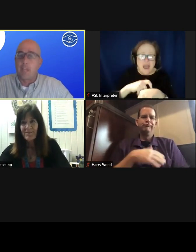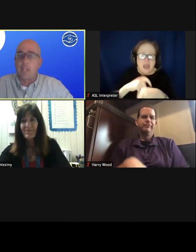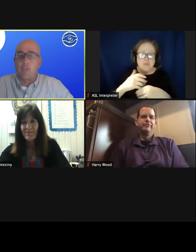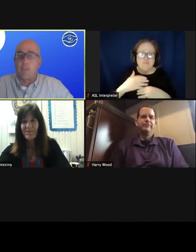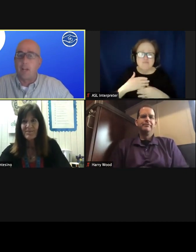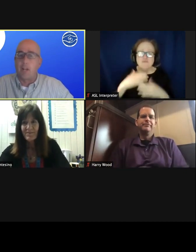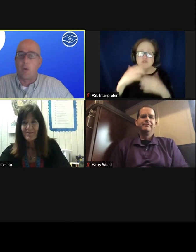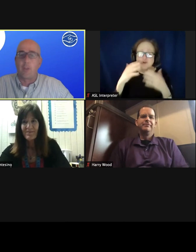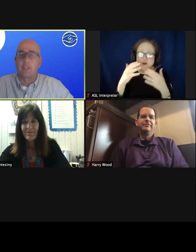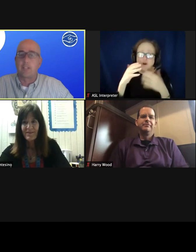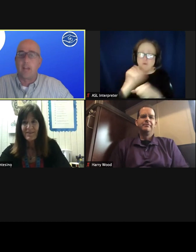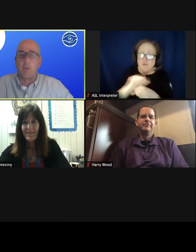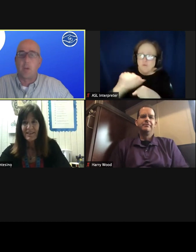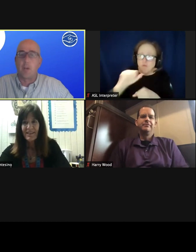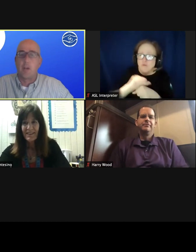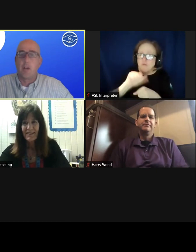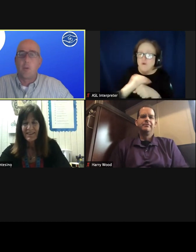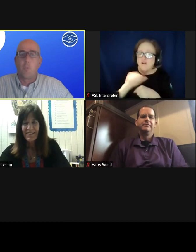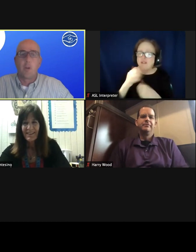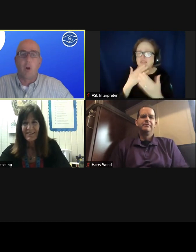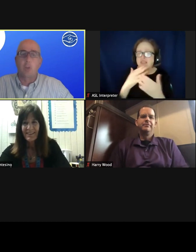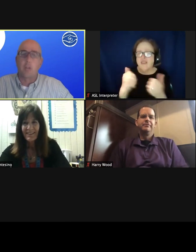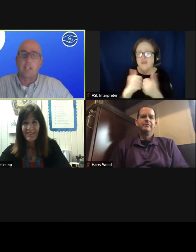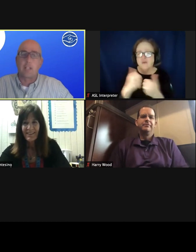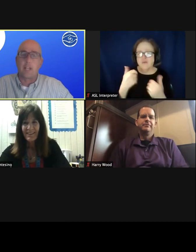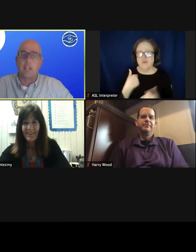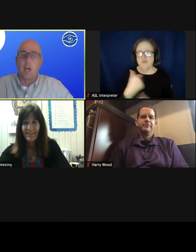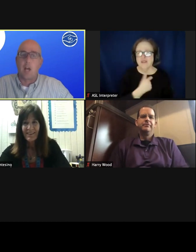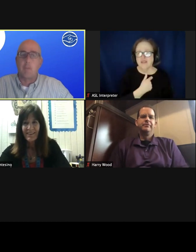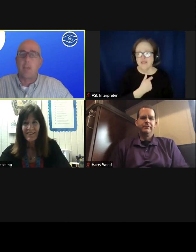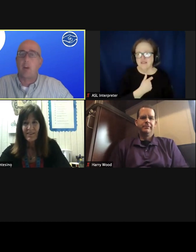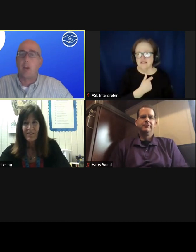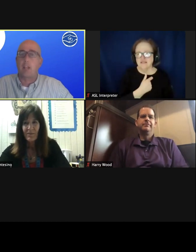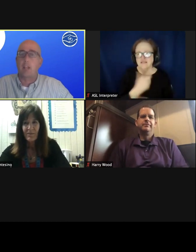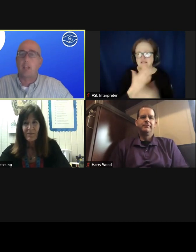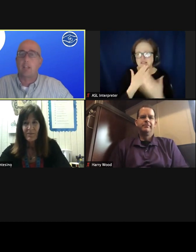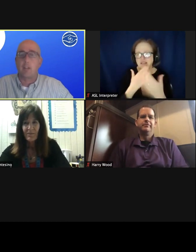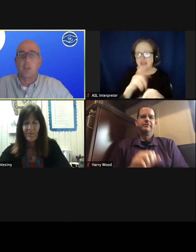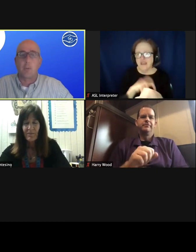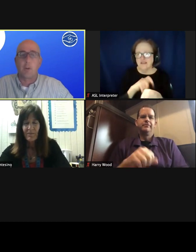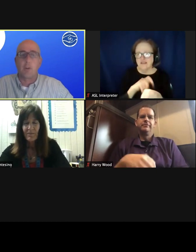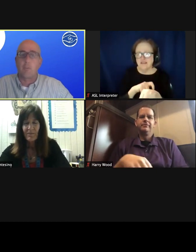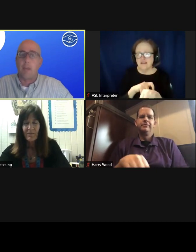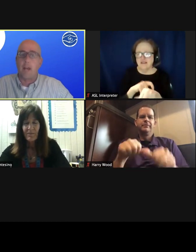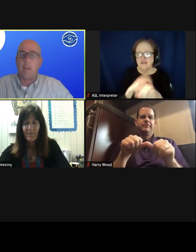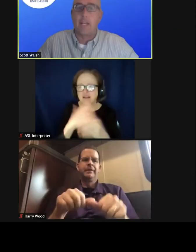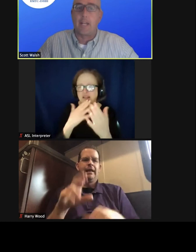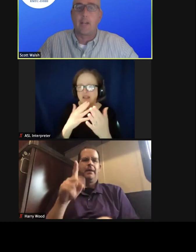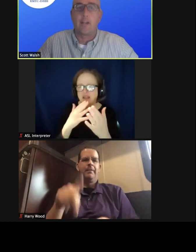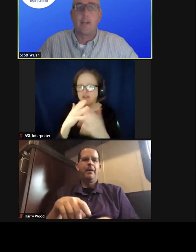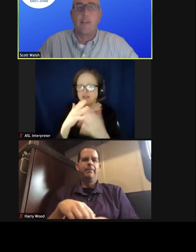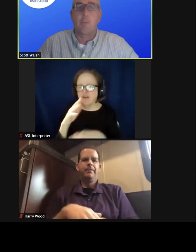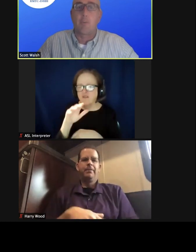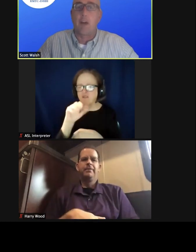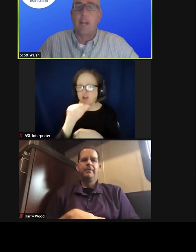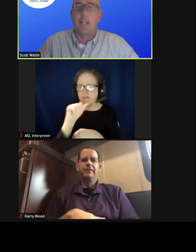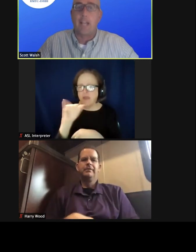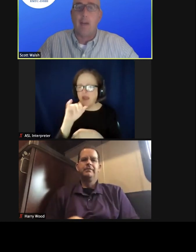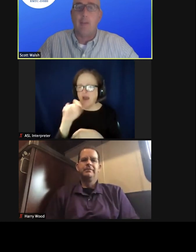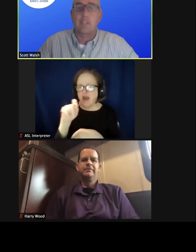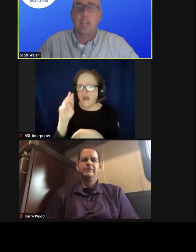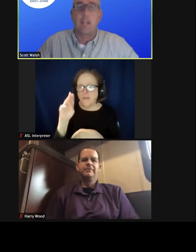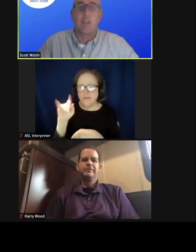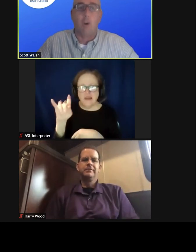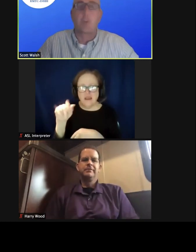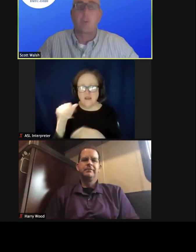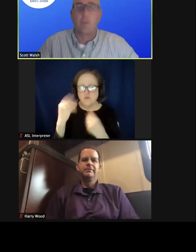And thank you for being here with us today. We would also like to take time and thank our ASL interpreter from AI media for providing